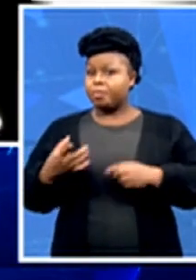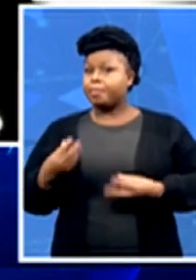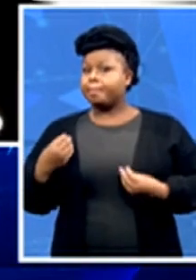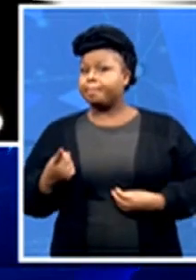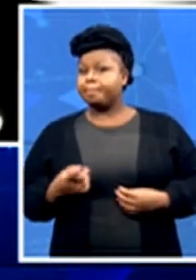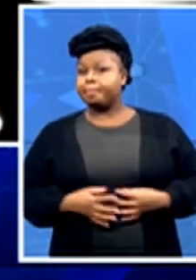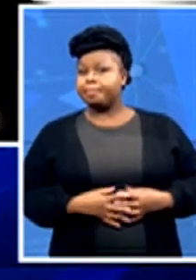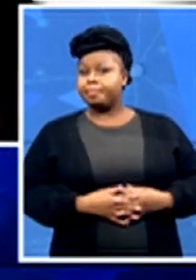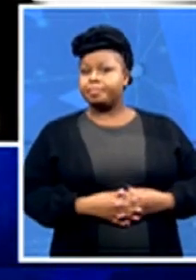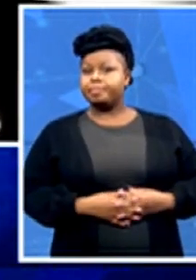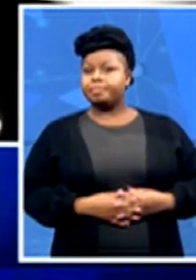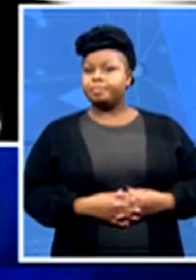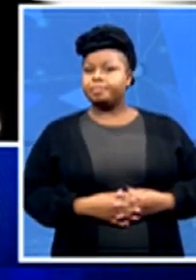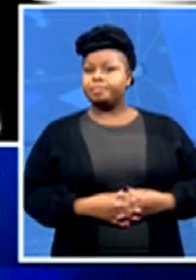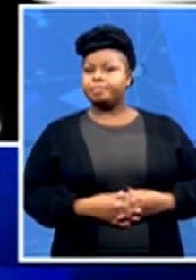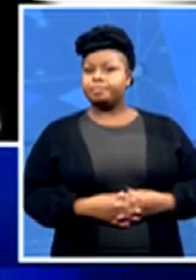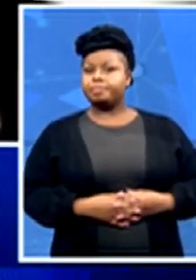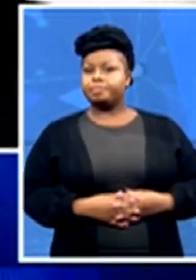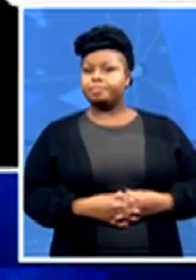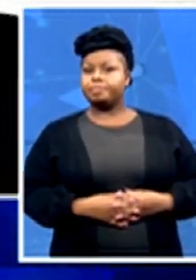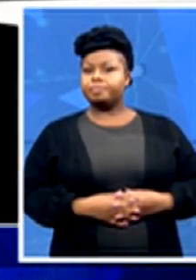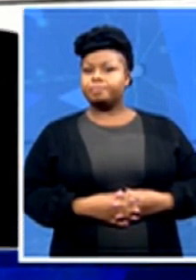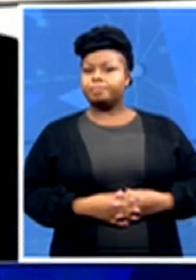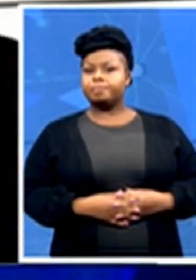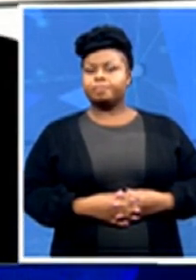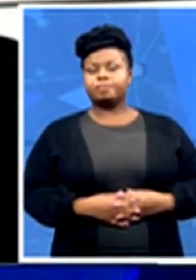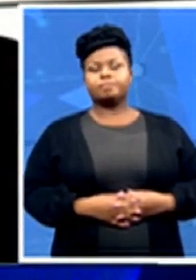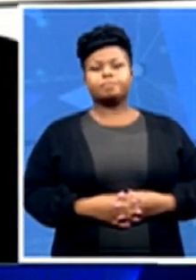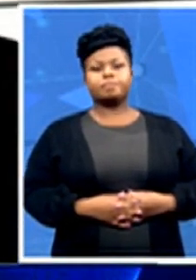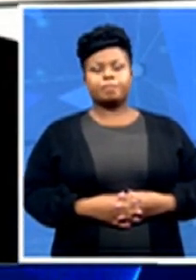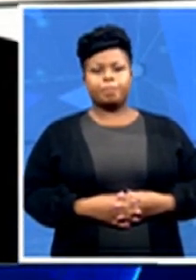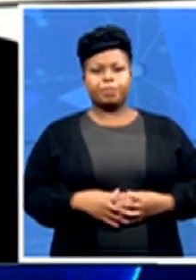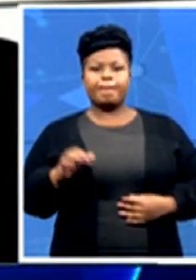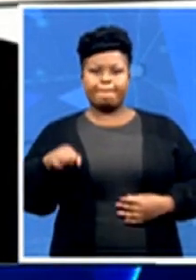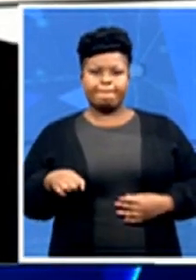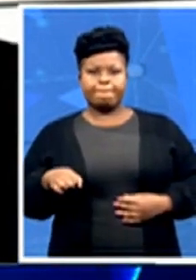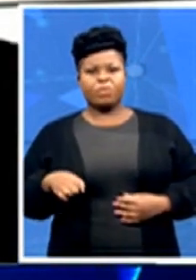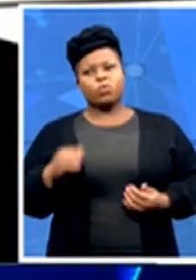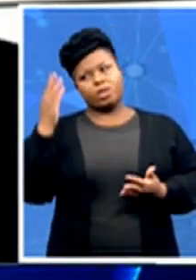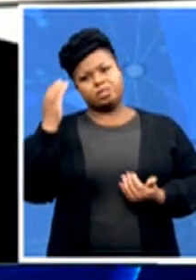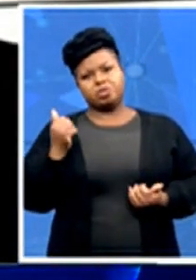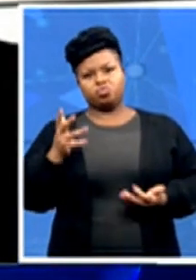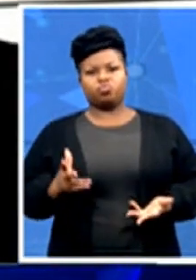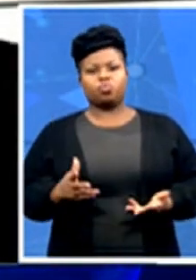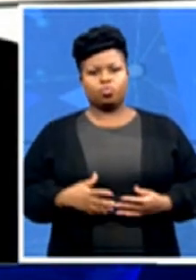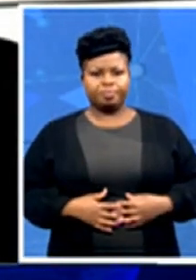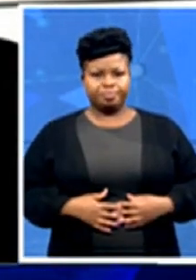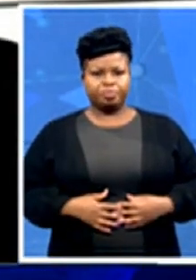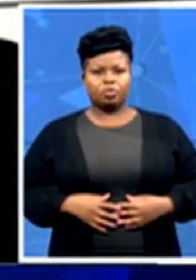I think we've got some precedents in that there are four other